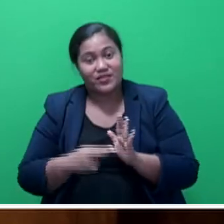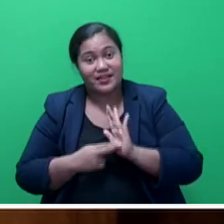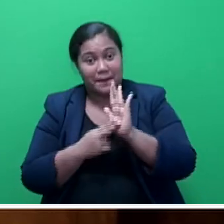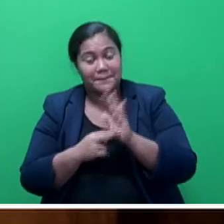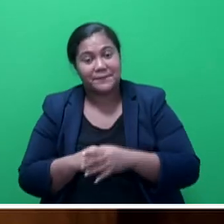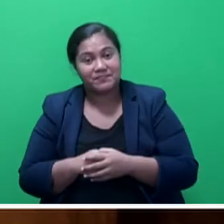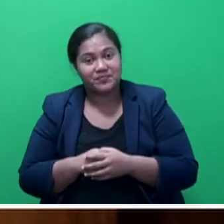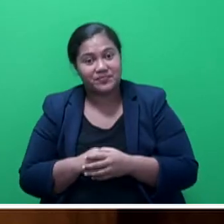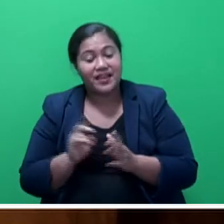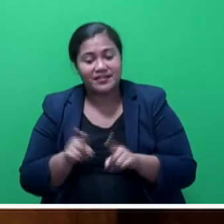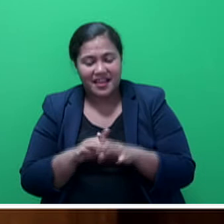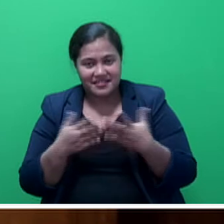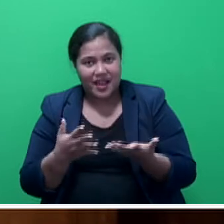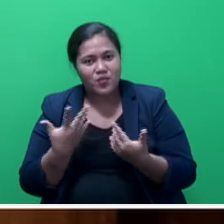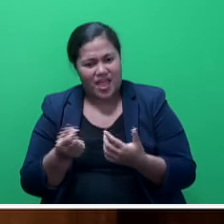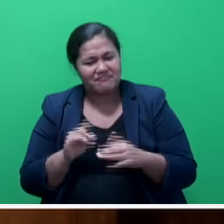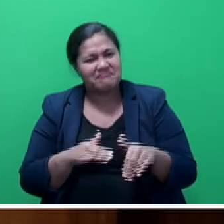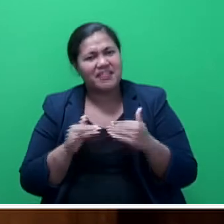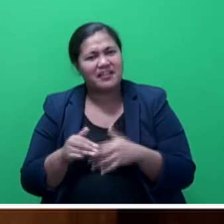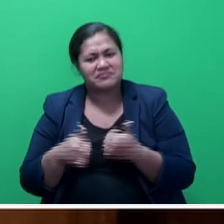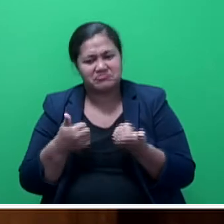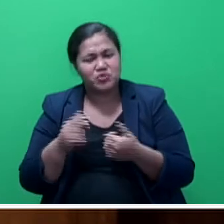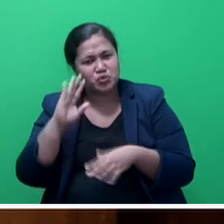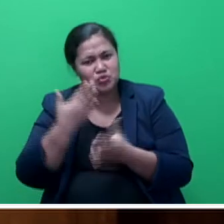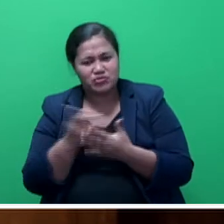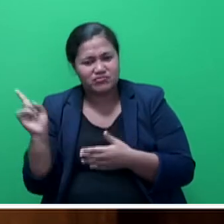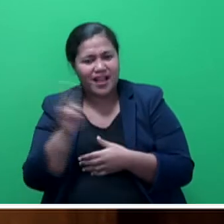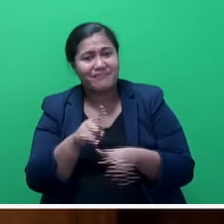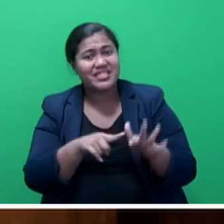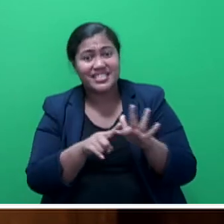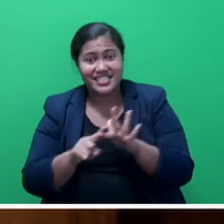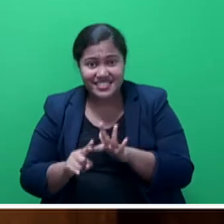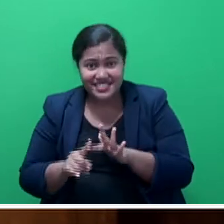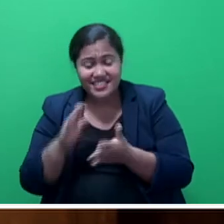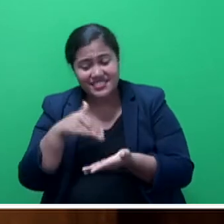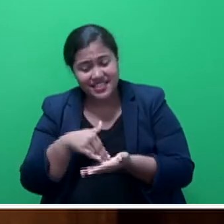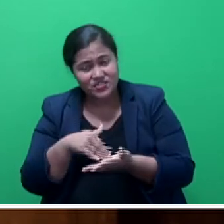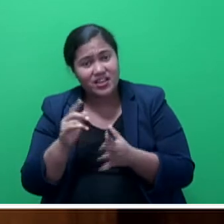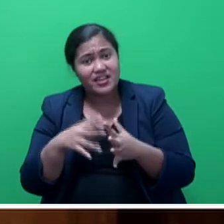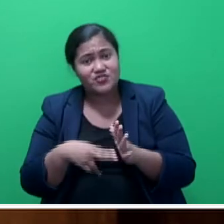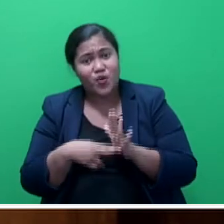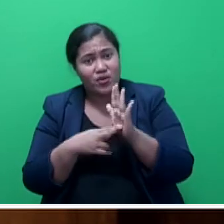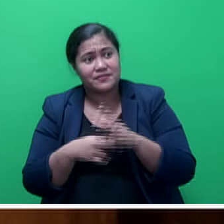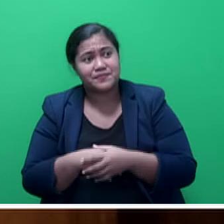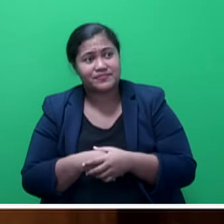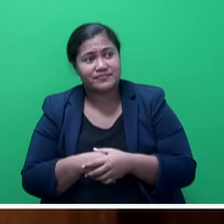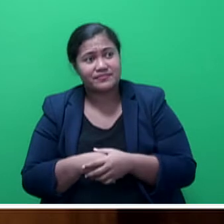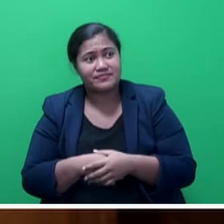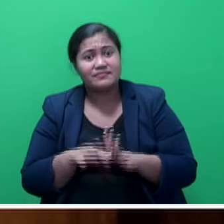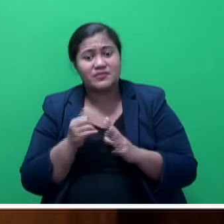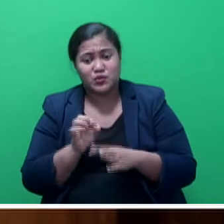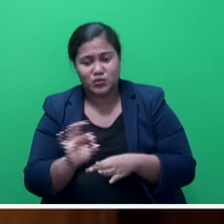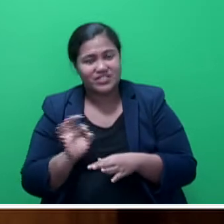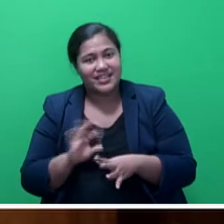we've had a good attendance turnout for those students who have turned up in the Eastern Division, Central and Northern Division. I'm yet to get a feedback as to